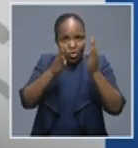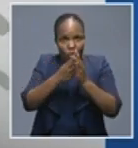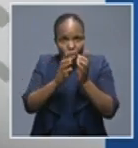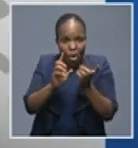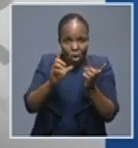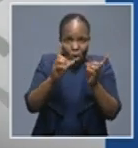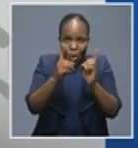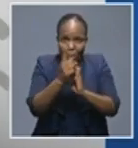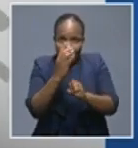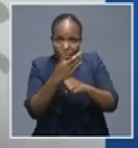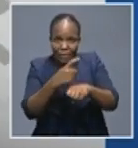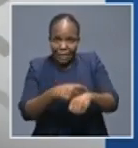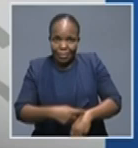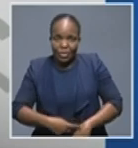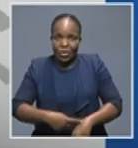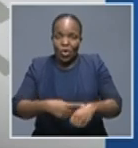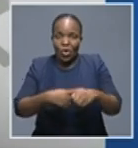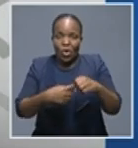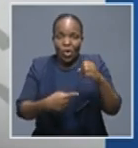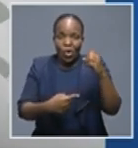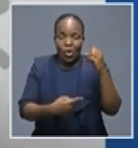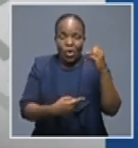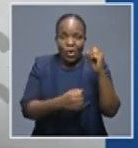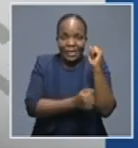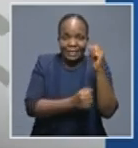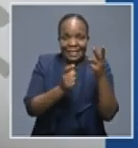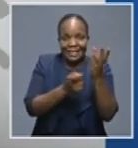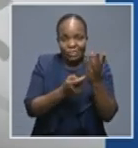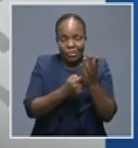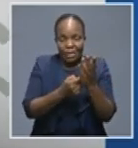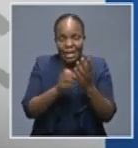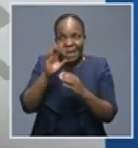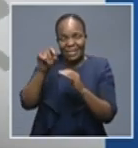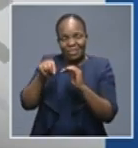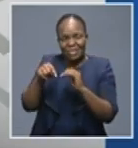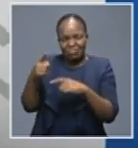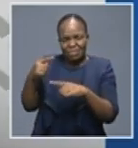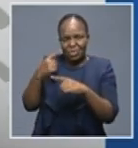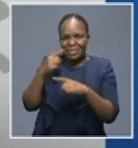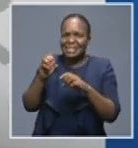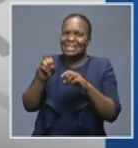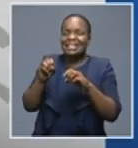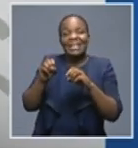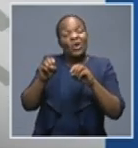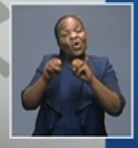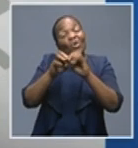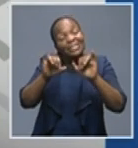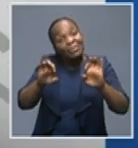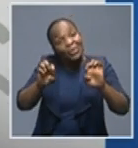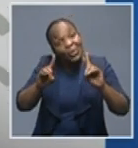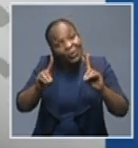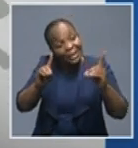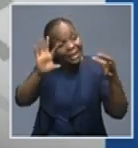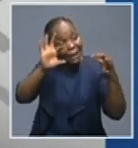African countries need to relook at our education system to make sure that it speaks to